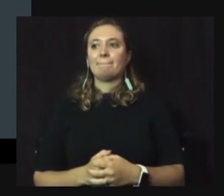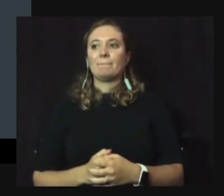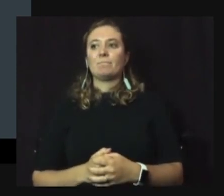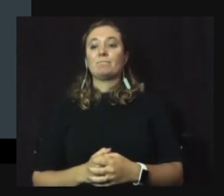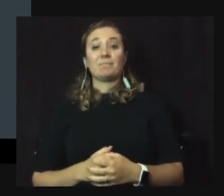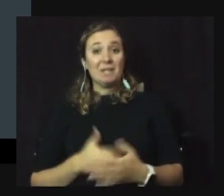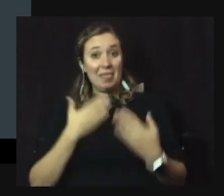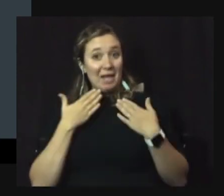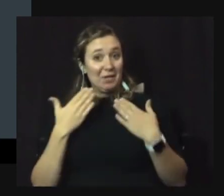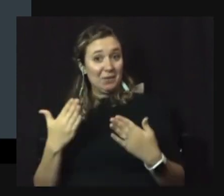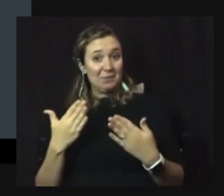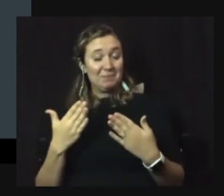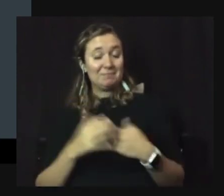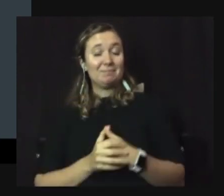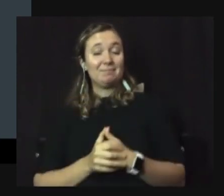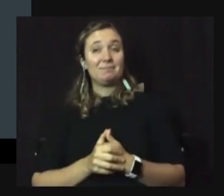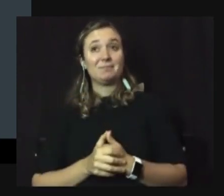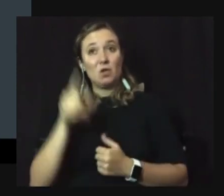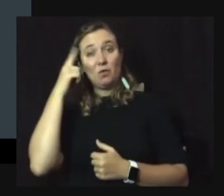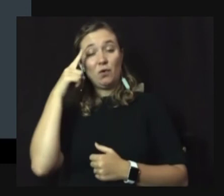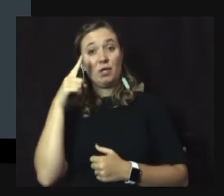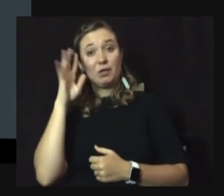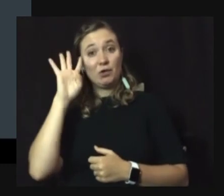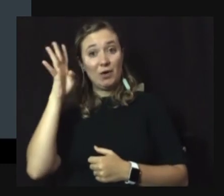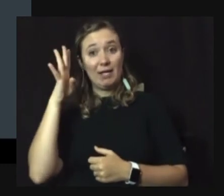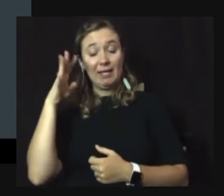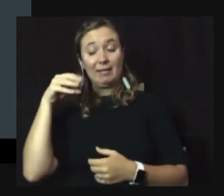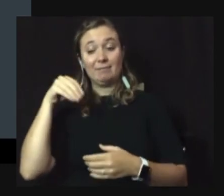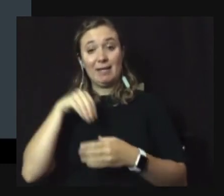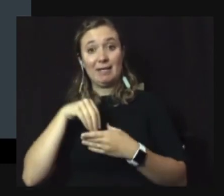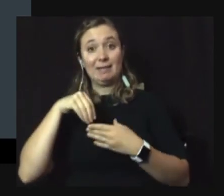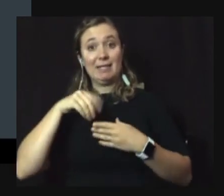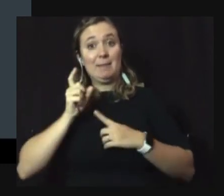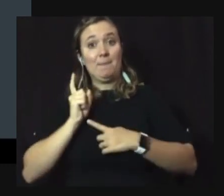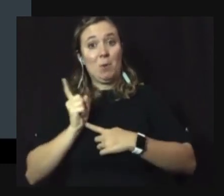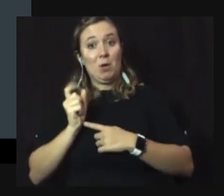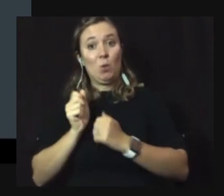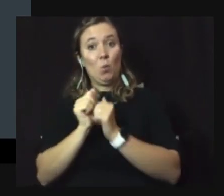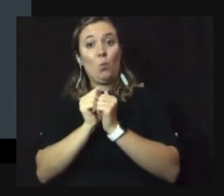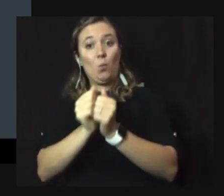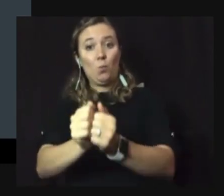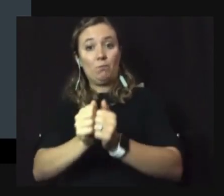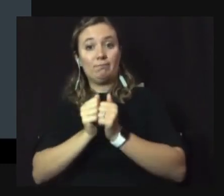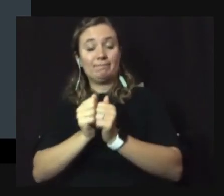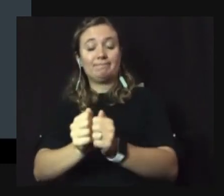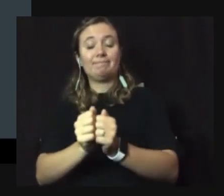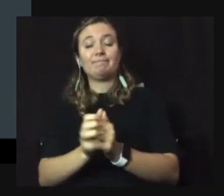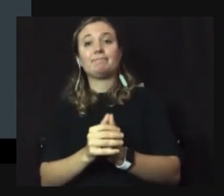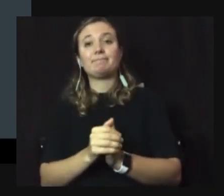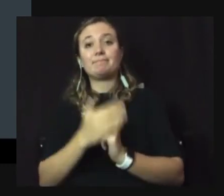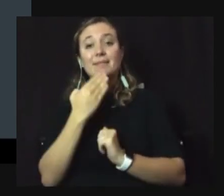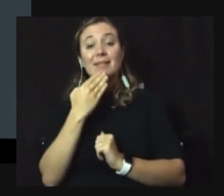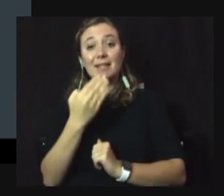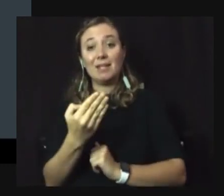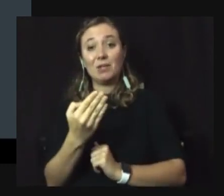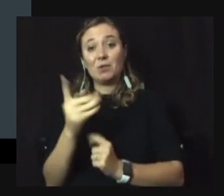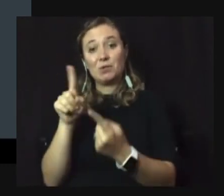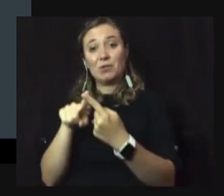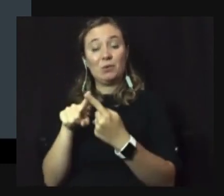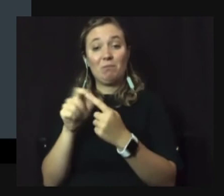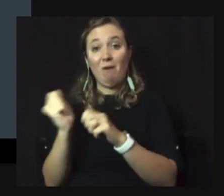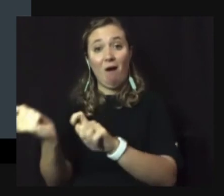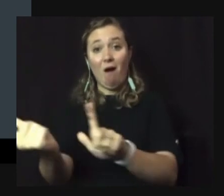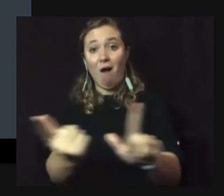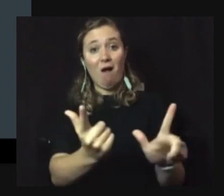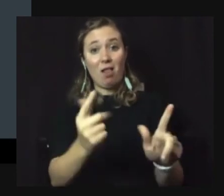thank you for creating in this moment with me. Thank you to all the people